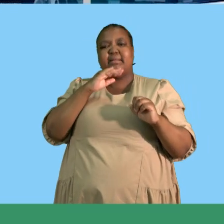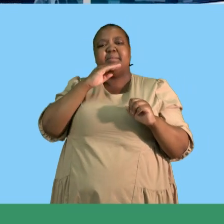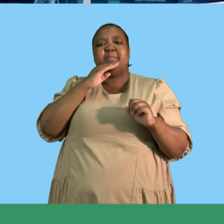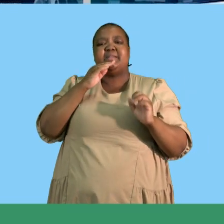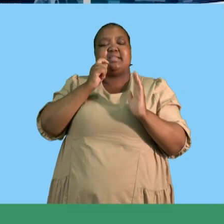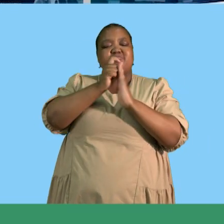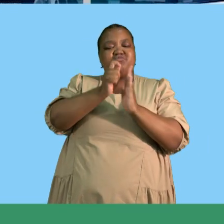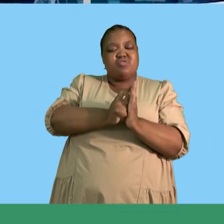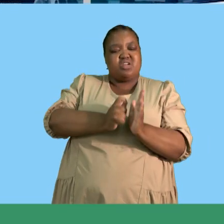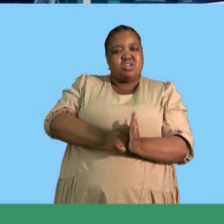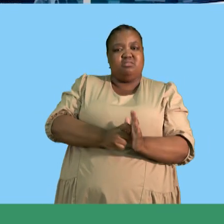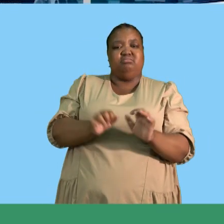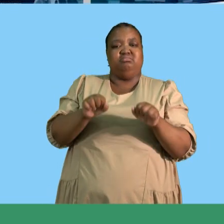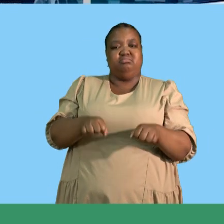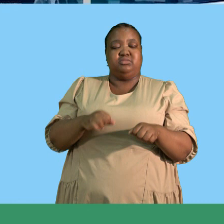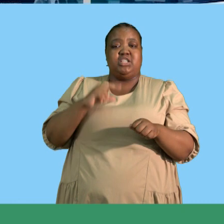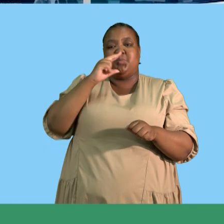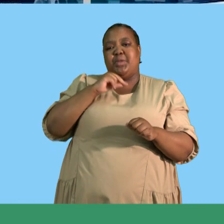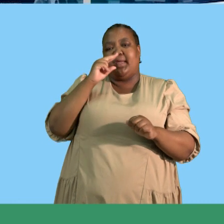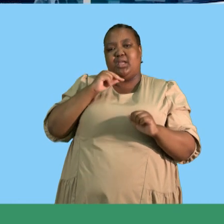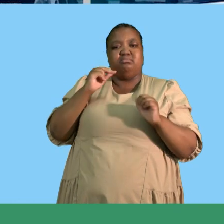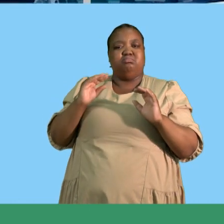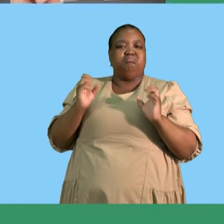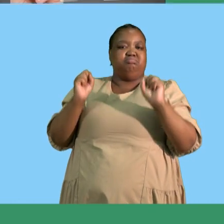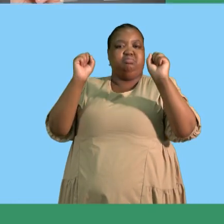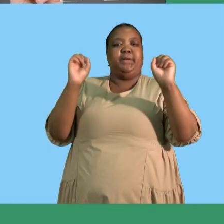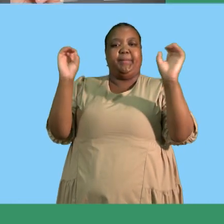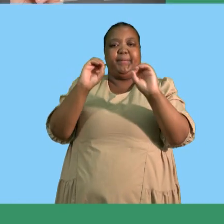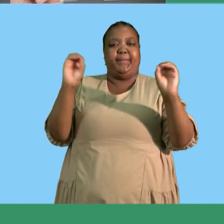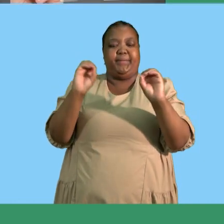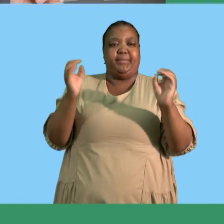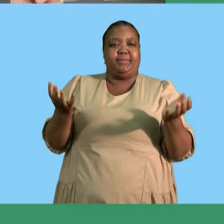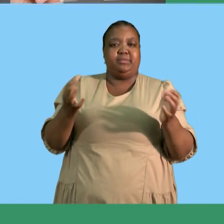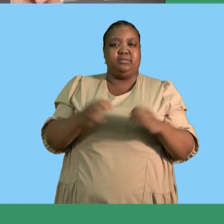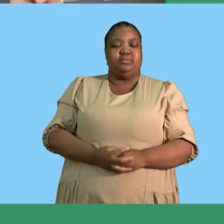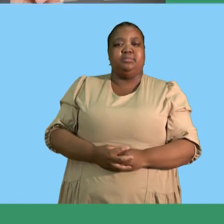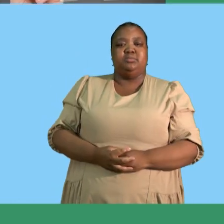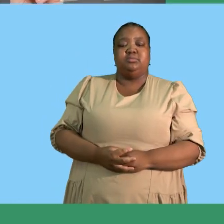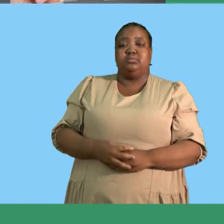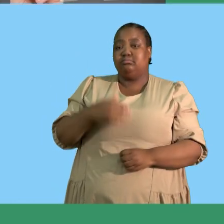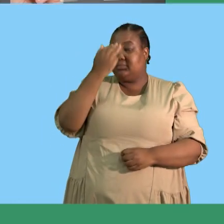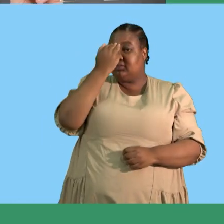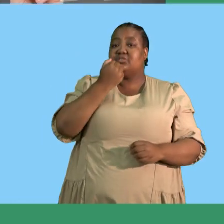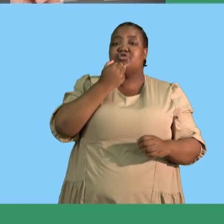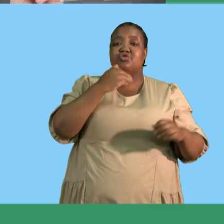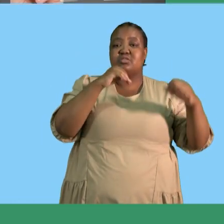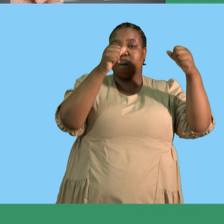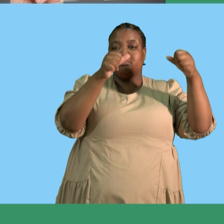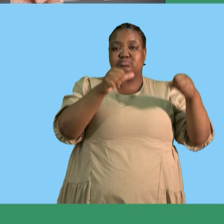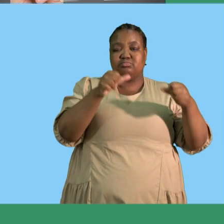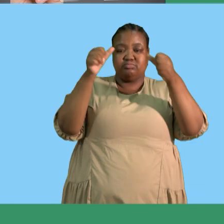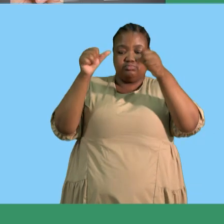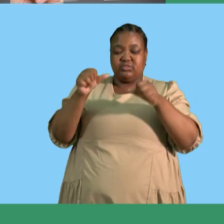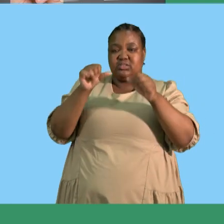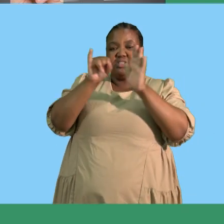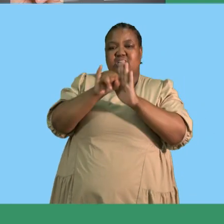is written and there is no spoken words. Now, the different visual aids that you will be